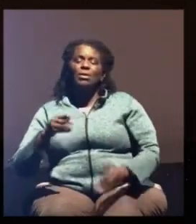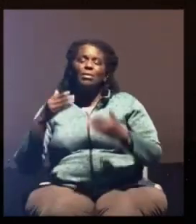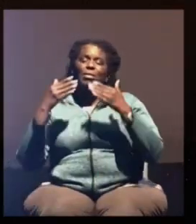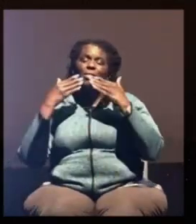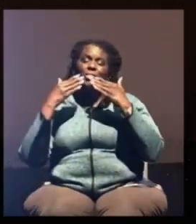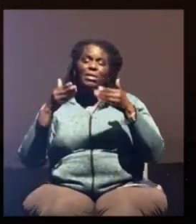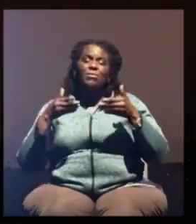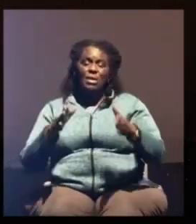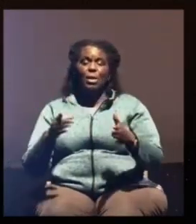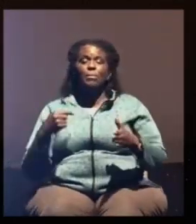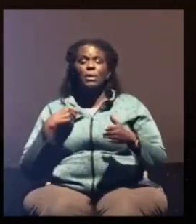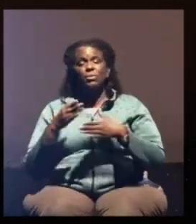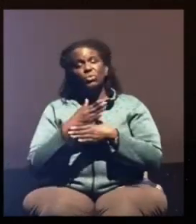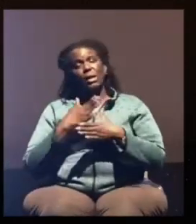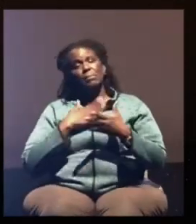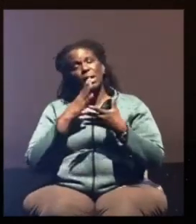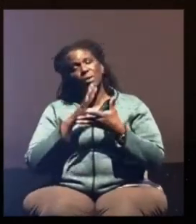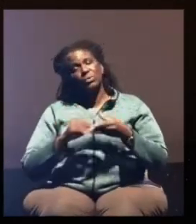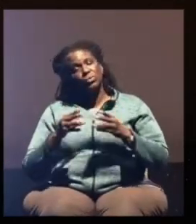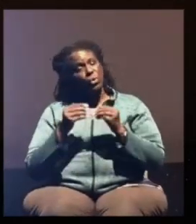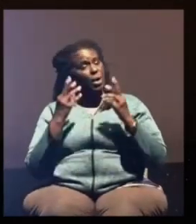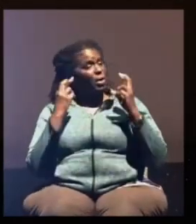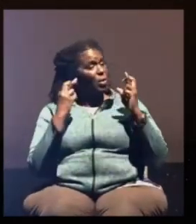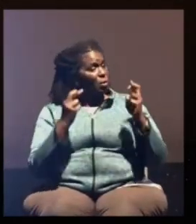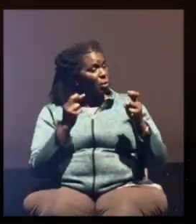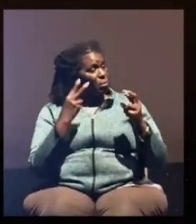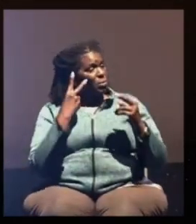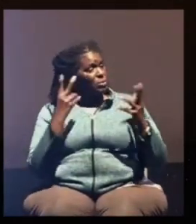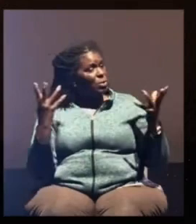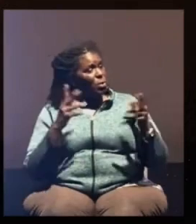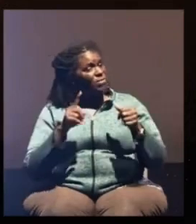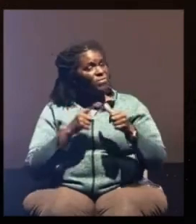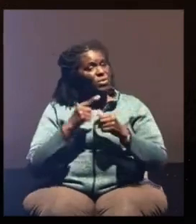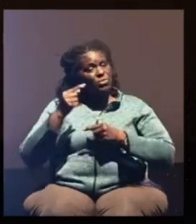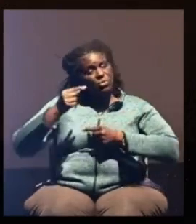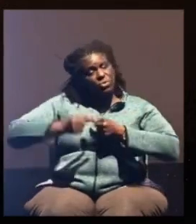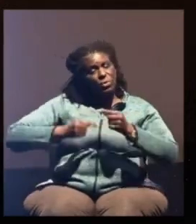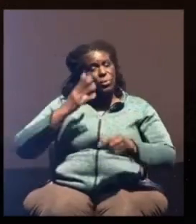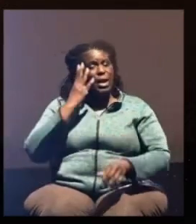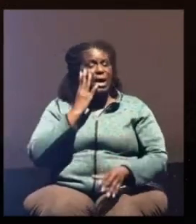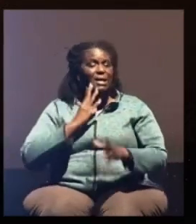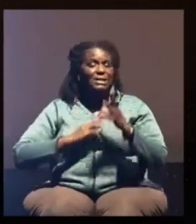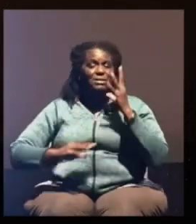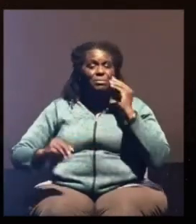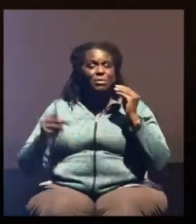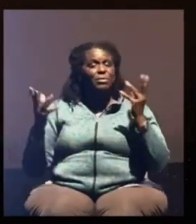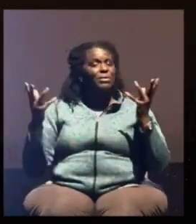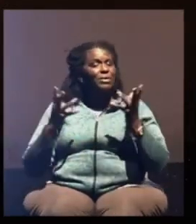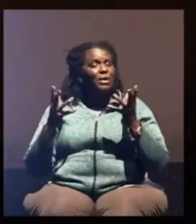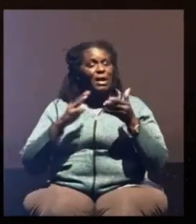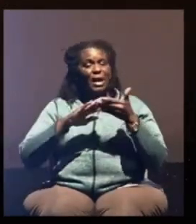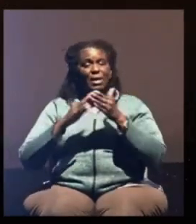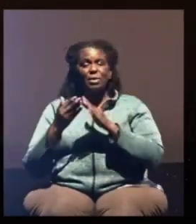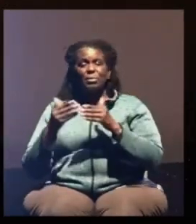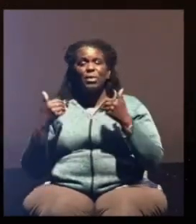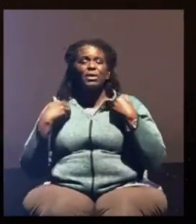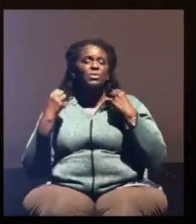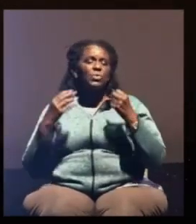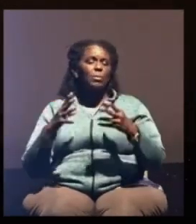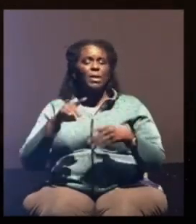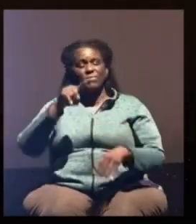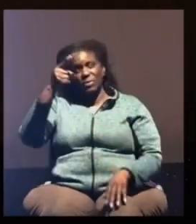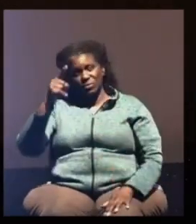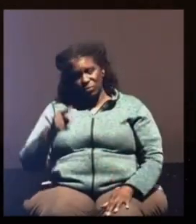me share my story, and I truly hope you got a glimpse of what a first-generation experience is like in a community that has so many